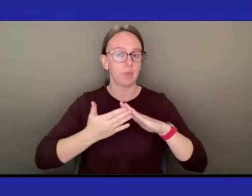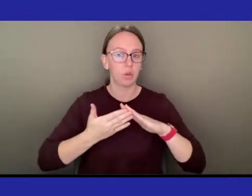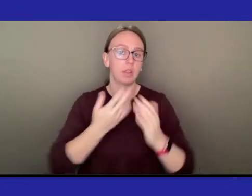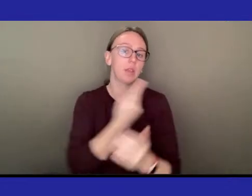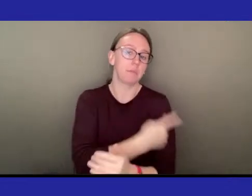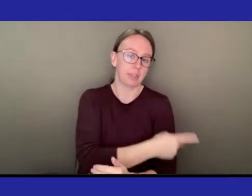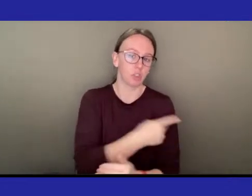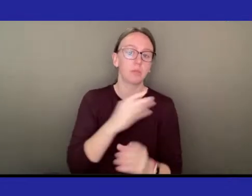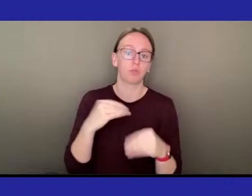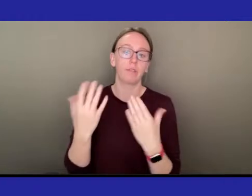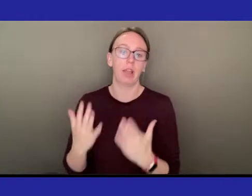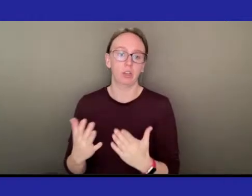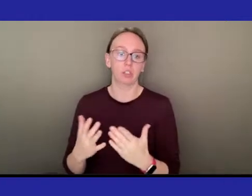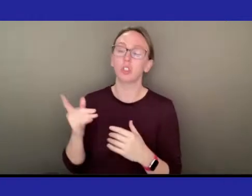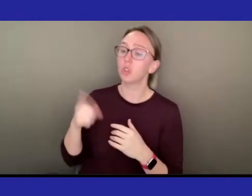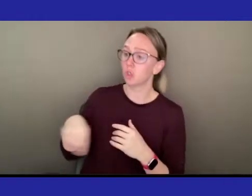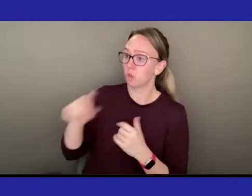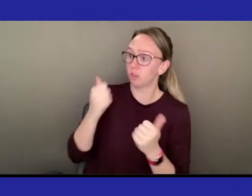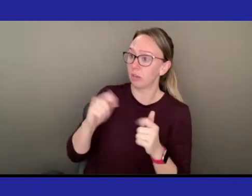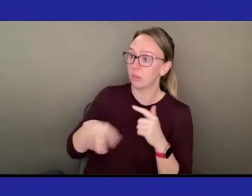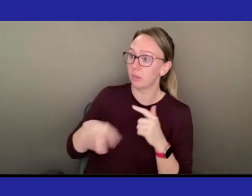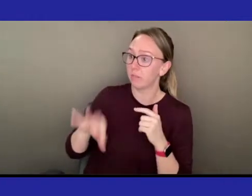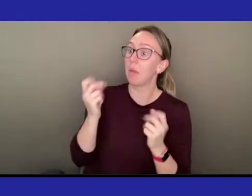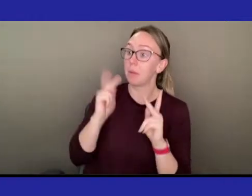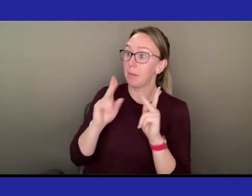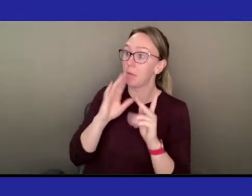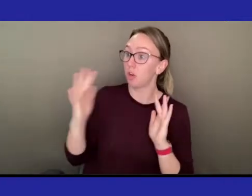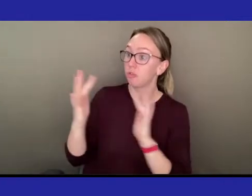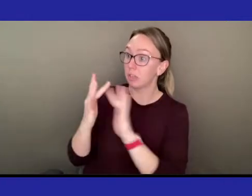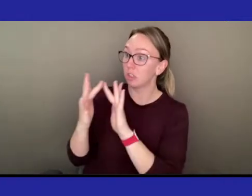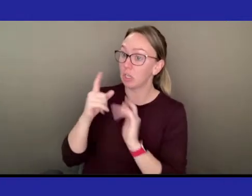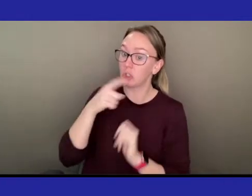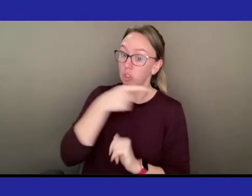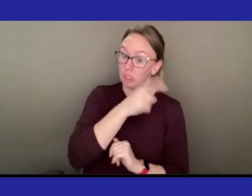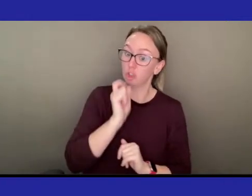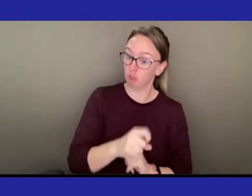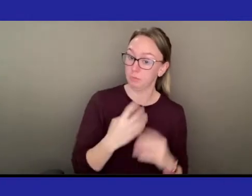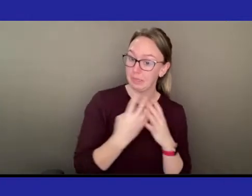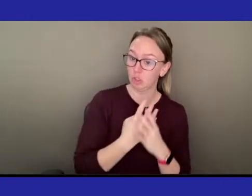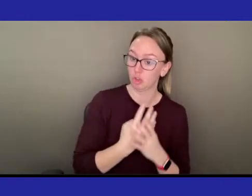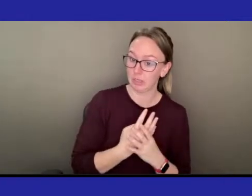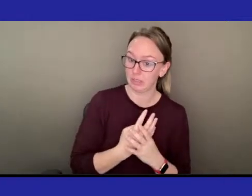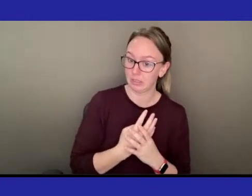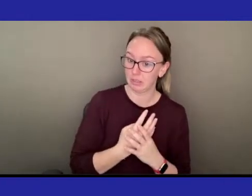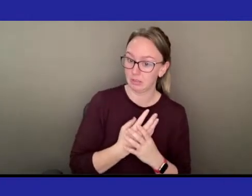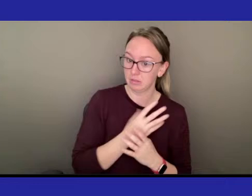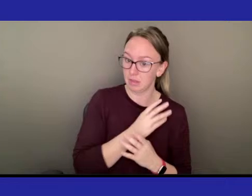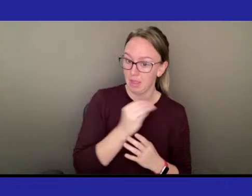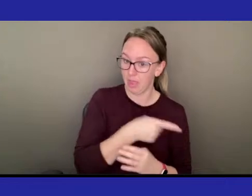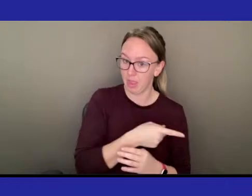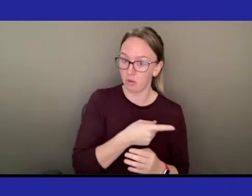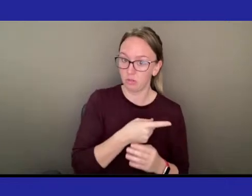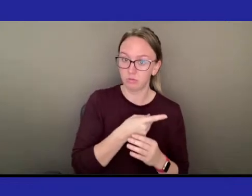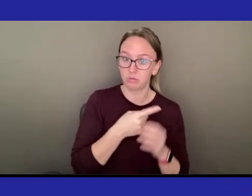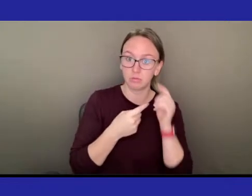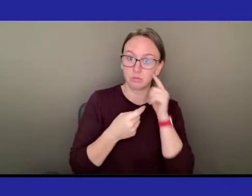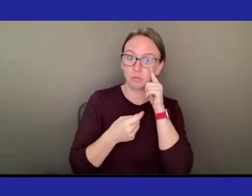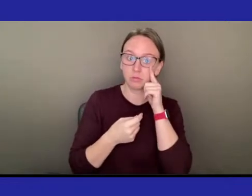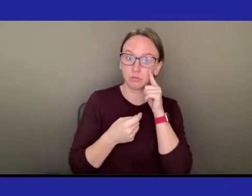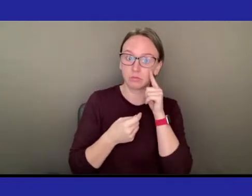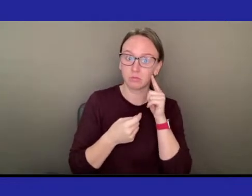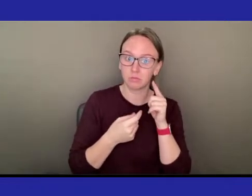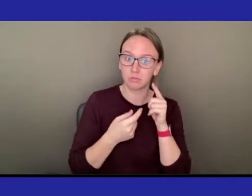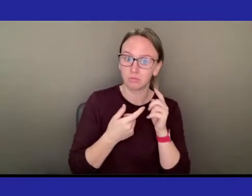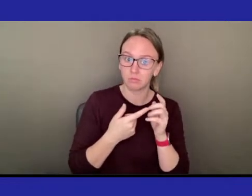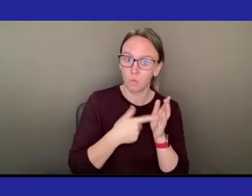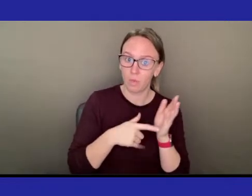guess I'm really trying offer this to program. find out how many people were reaching out that should be screened, going back to what Dr. Katz was talking about. Well, the other, just sort